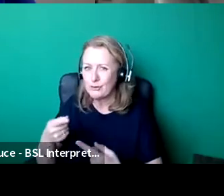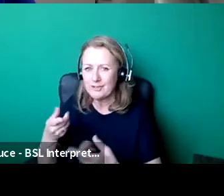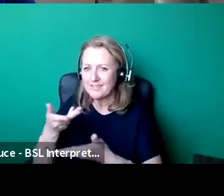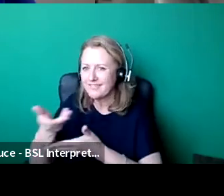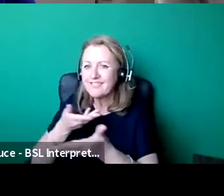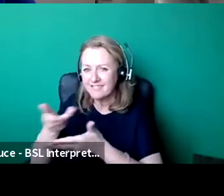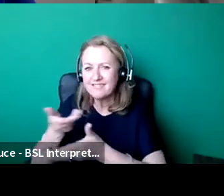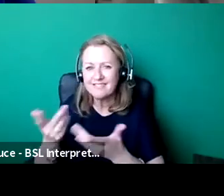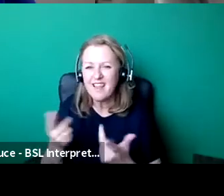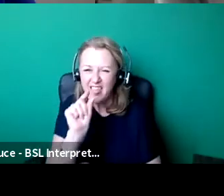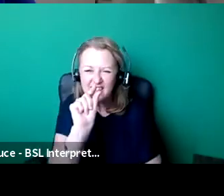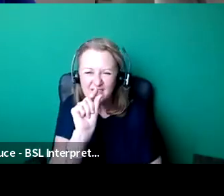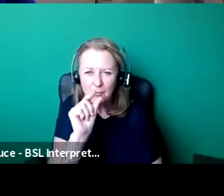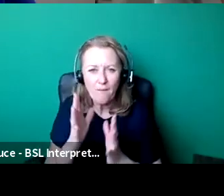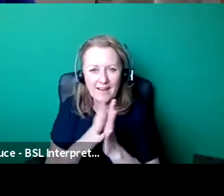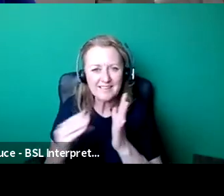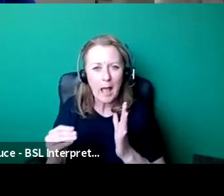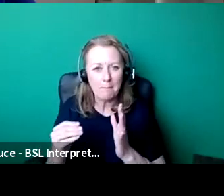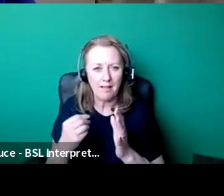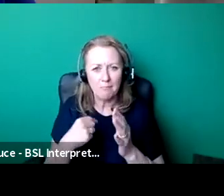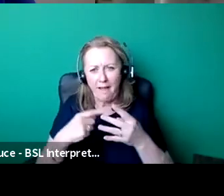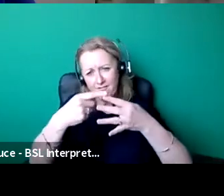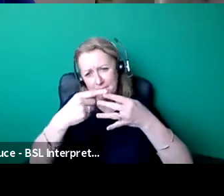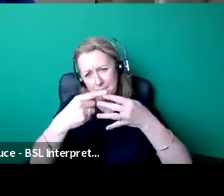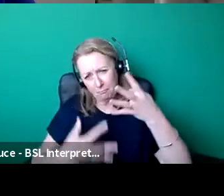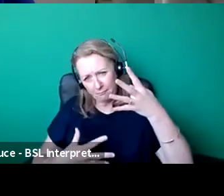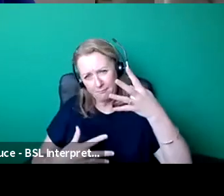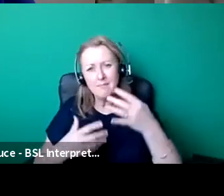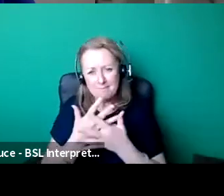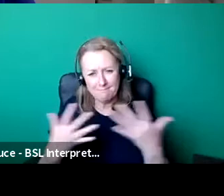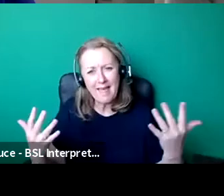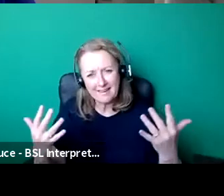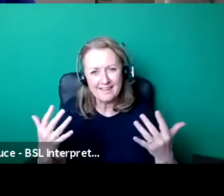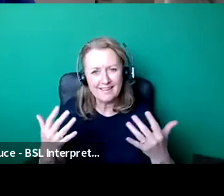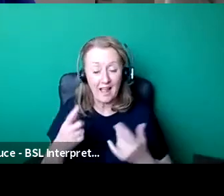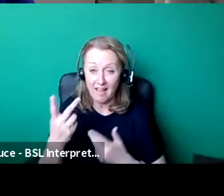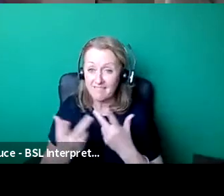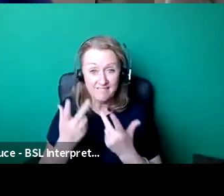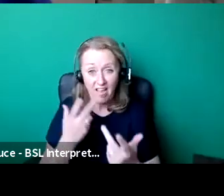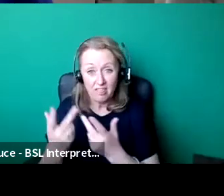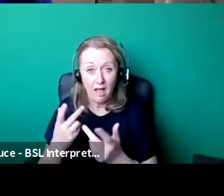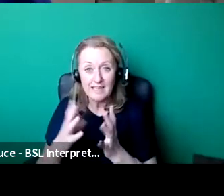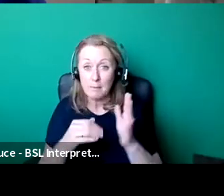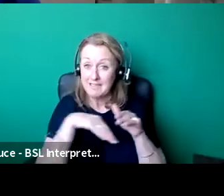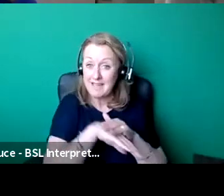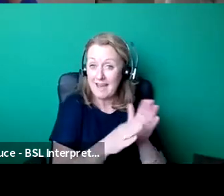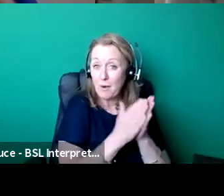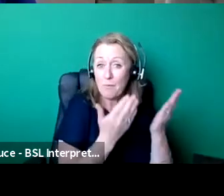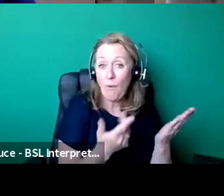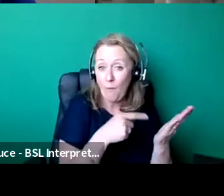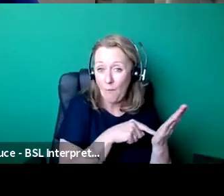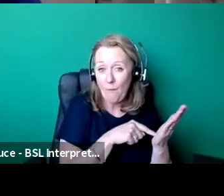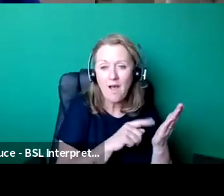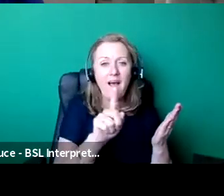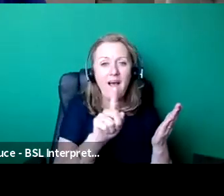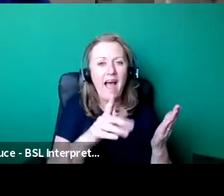one really small example. I could list many, and there are many other examples in this book. I'd love it if we could move on